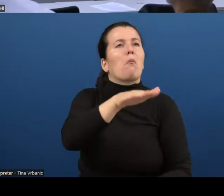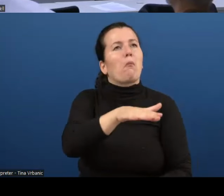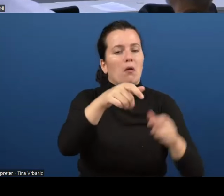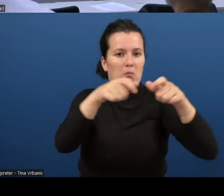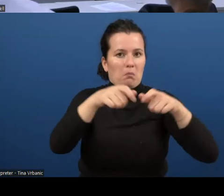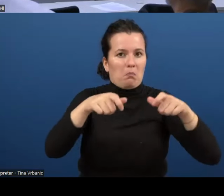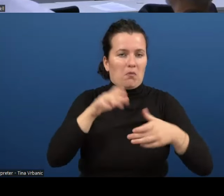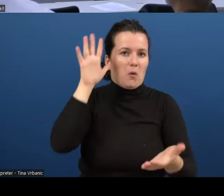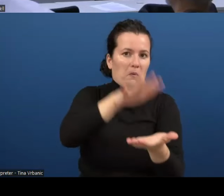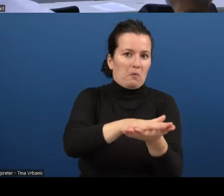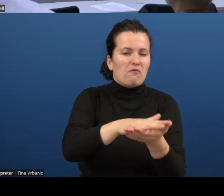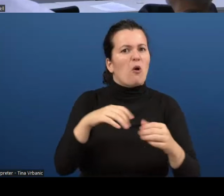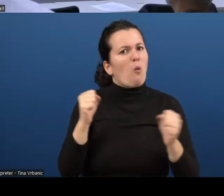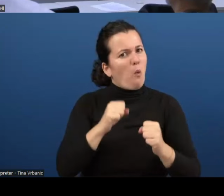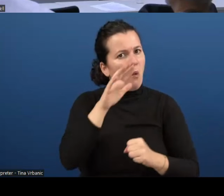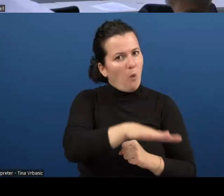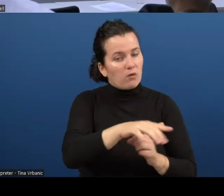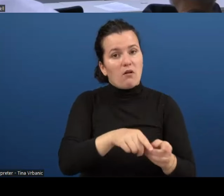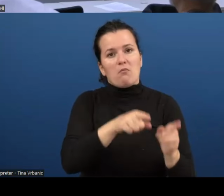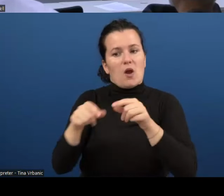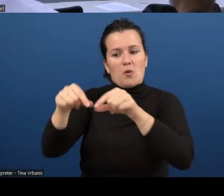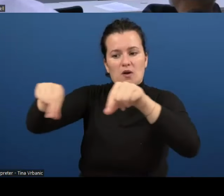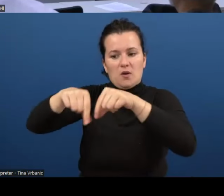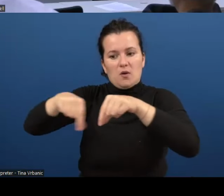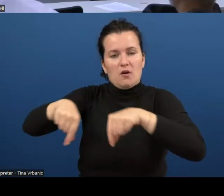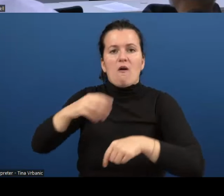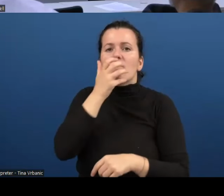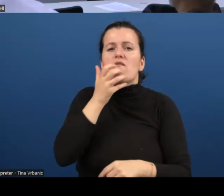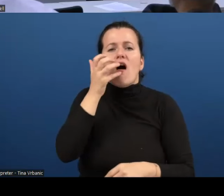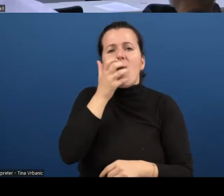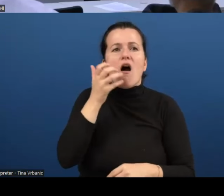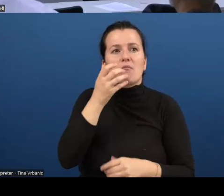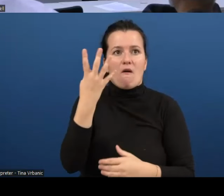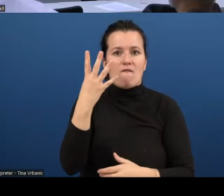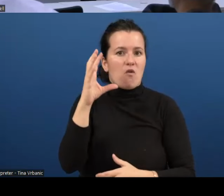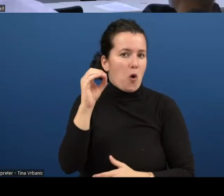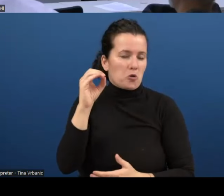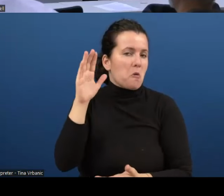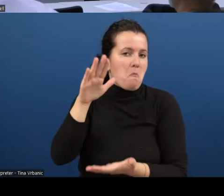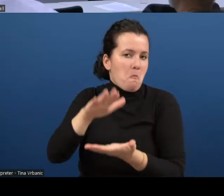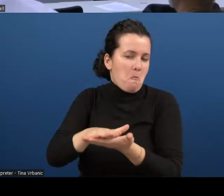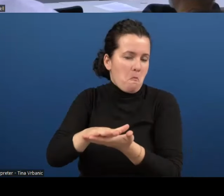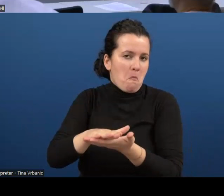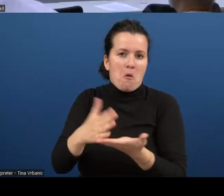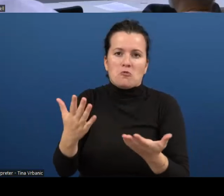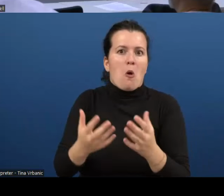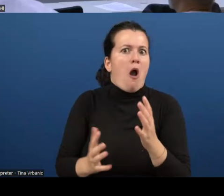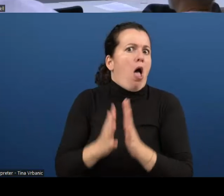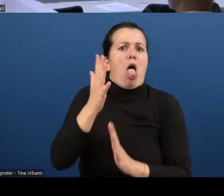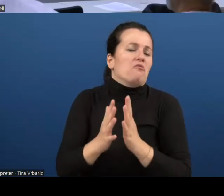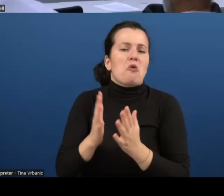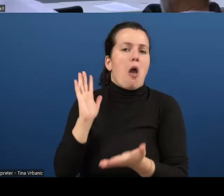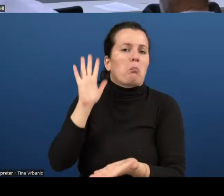can also have some bars with a somewhat warmer temperature, 40 degrees. It's not burning or so, so you can put your hand on